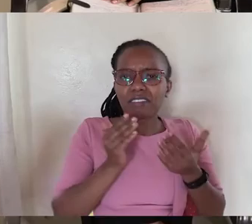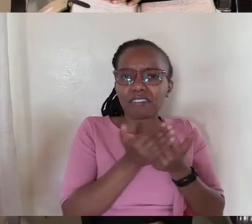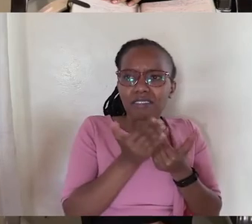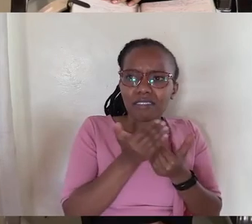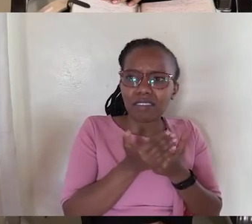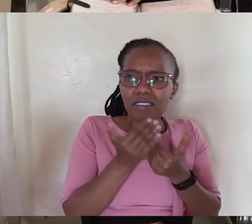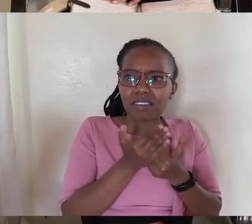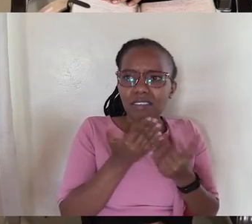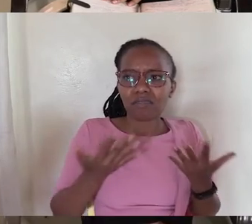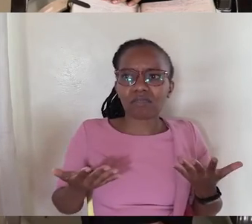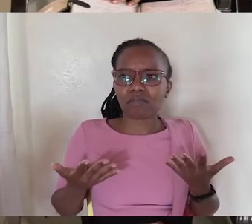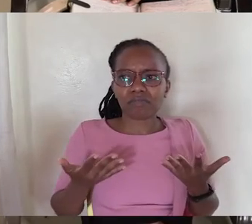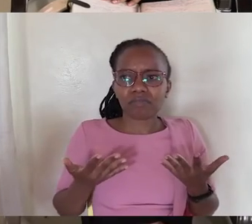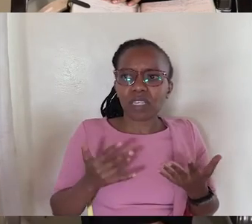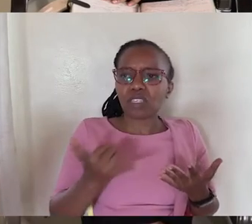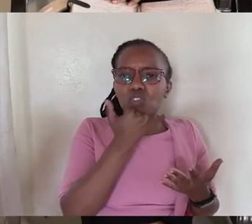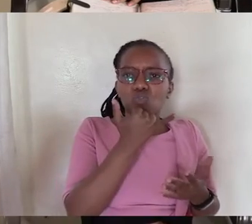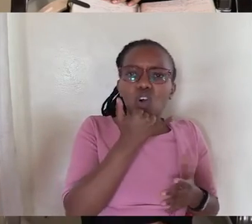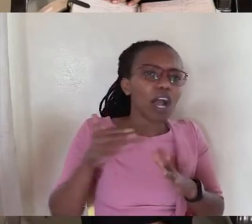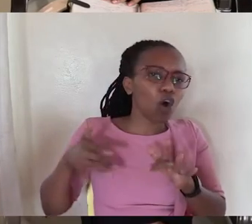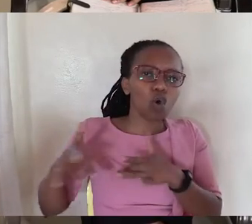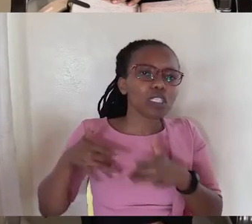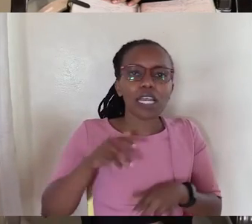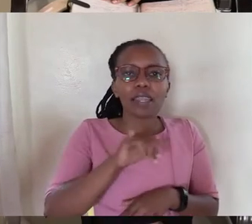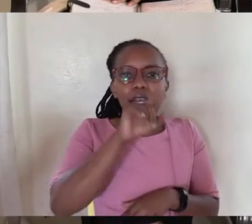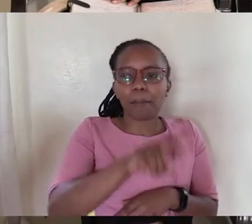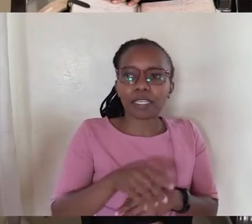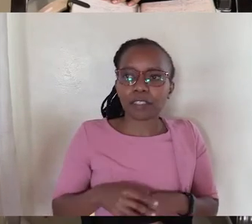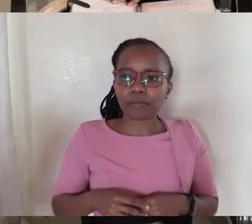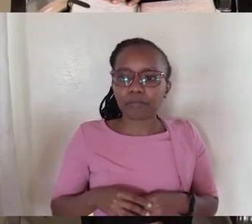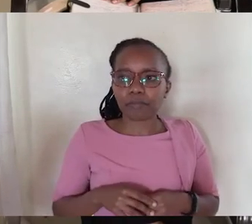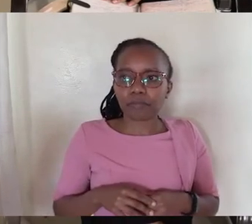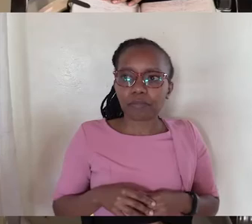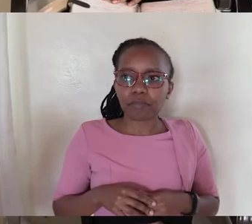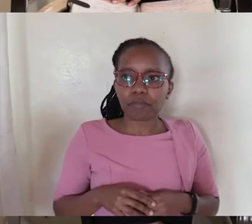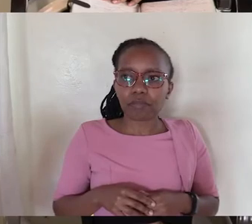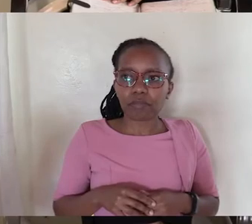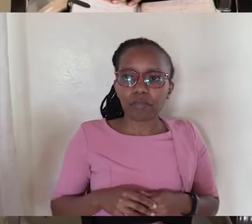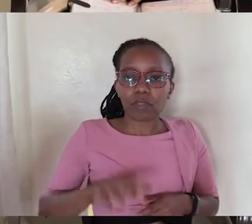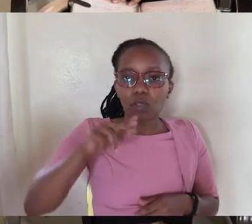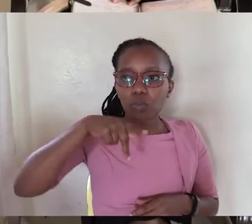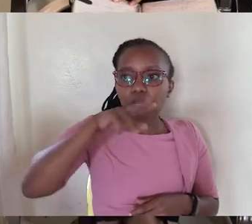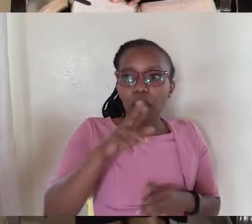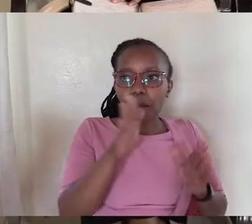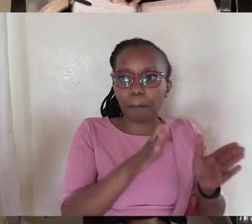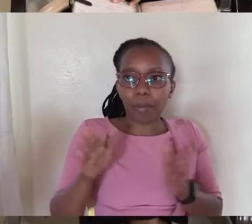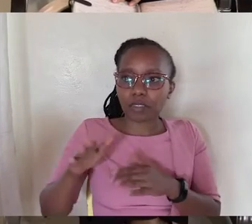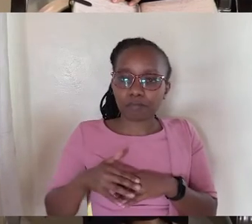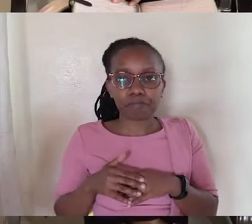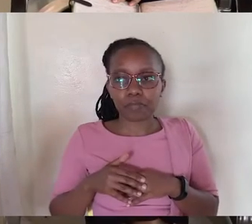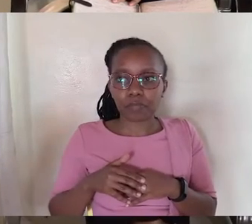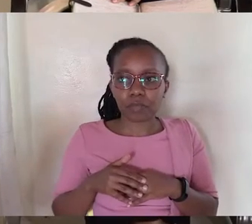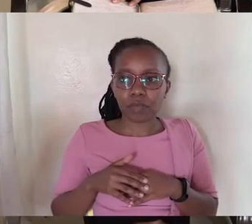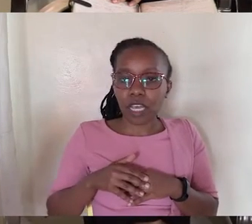care of, is a fallacy, and you need to reconsider that. So one of the things that we did at the ACP and the UPR process was that I challenged what